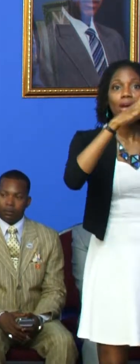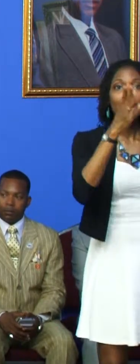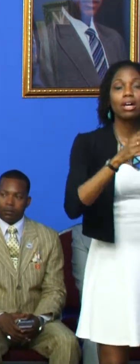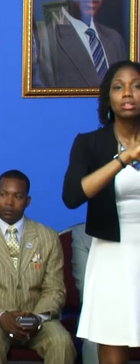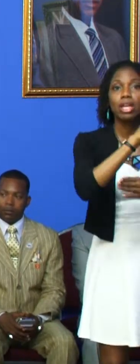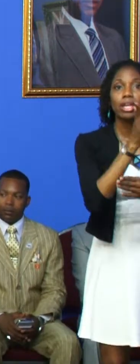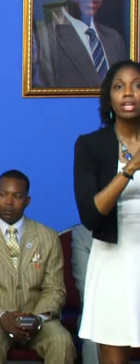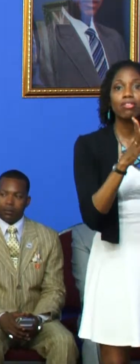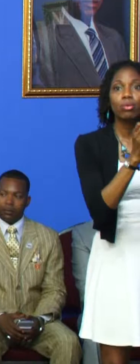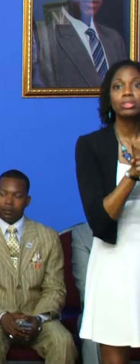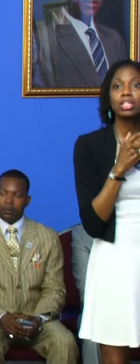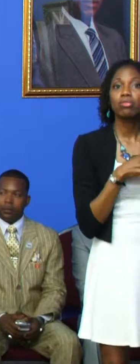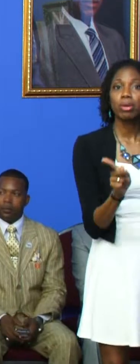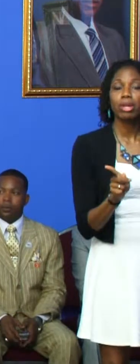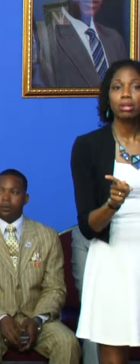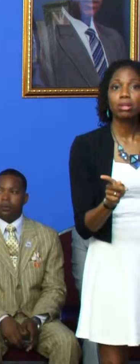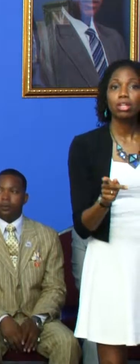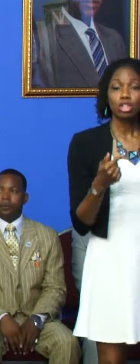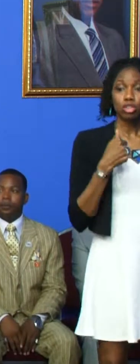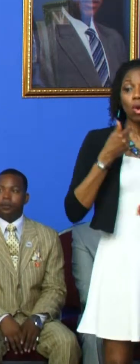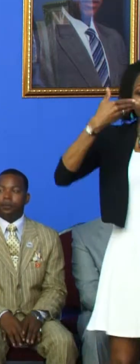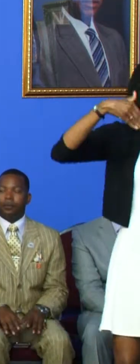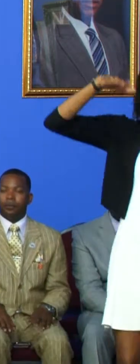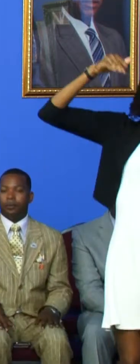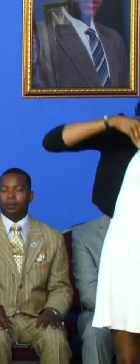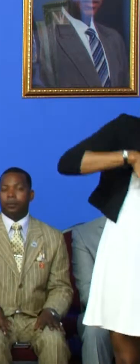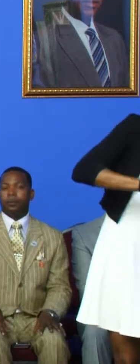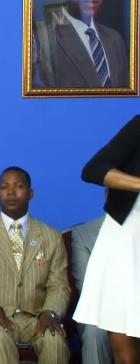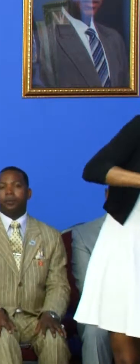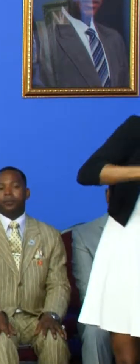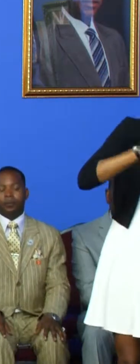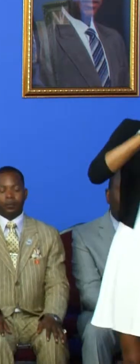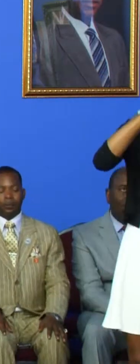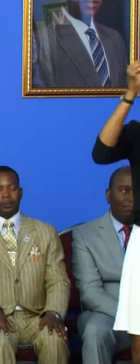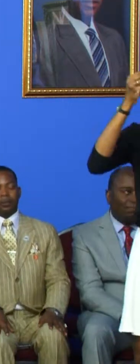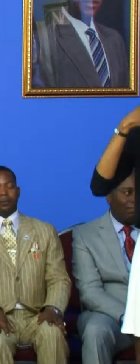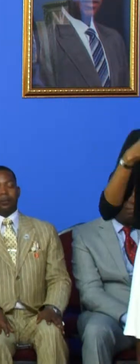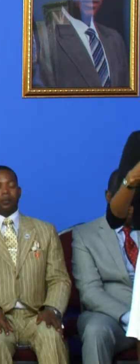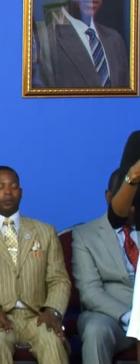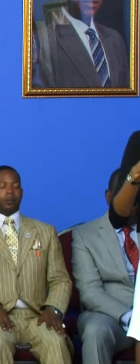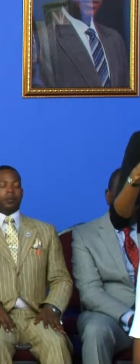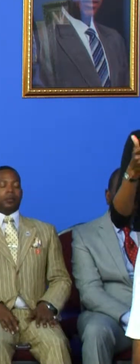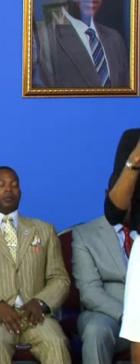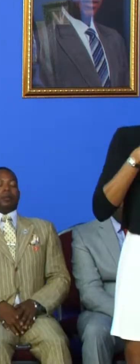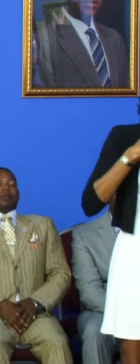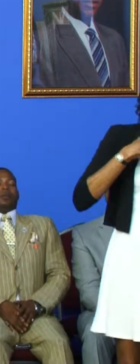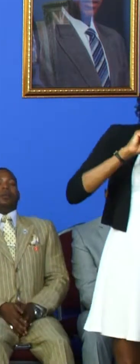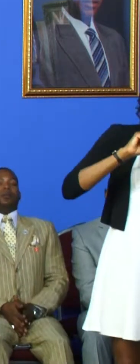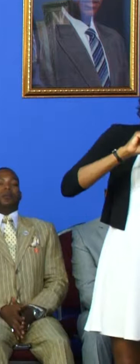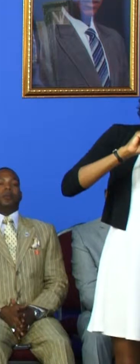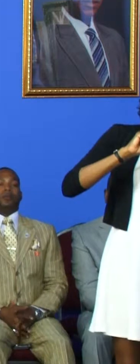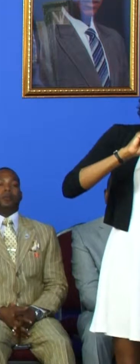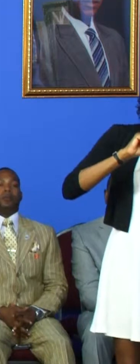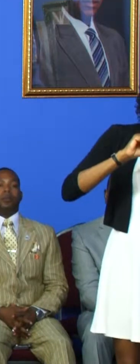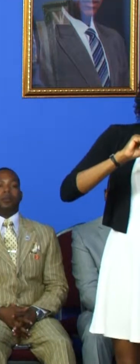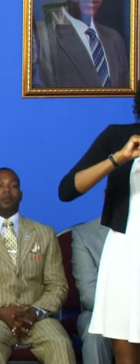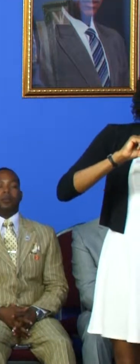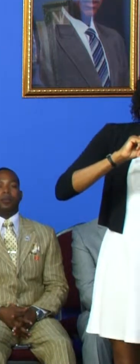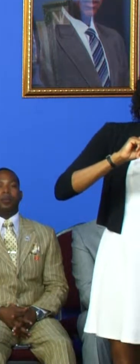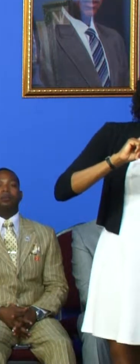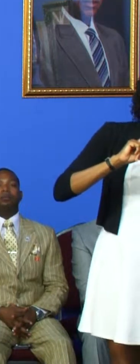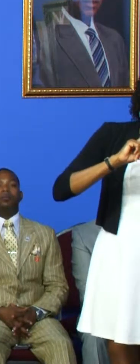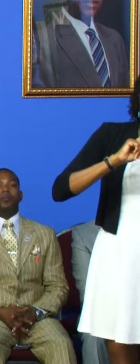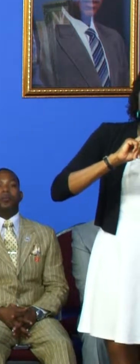So going in, I'm reminded that they are living on the prerogatives of